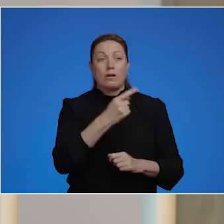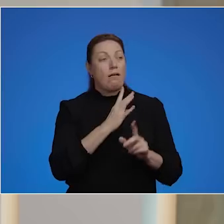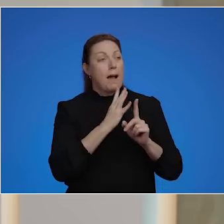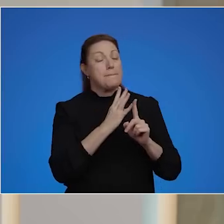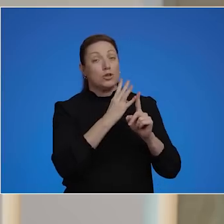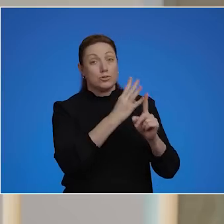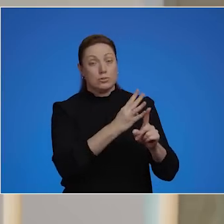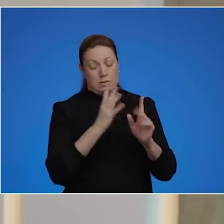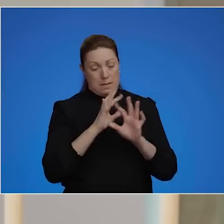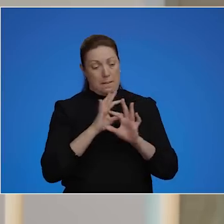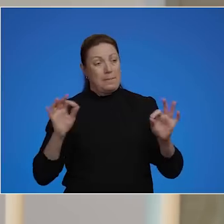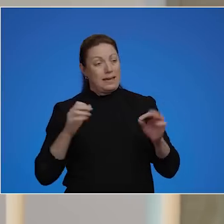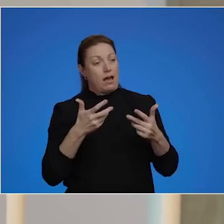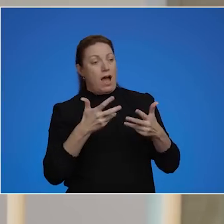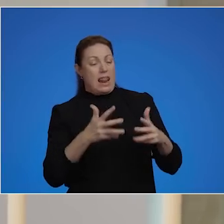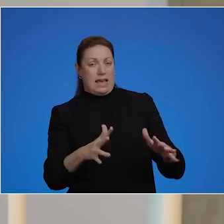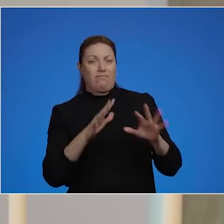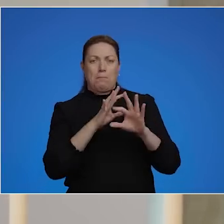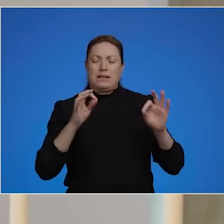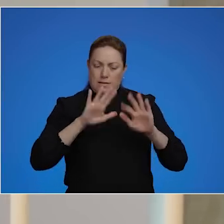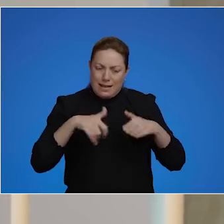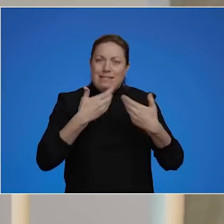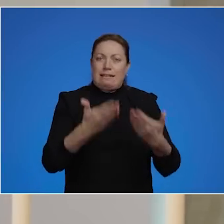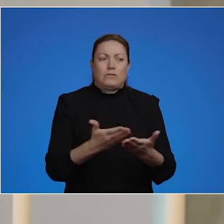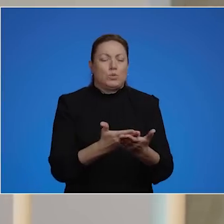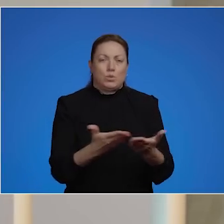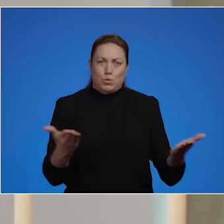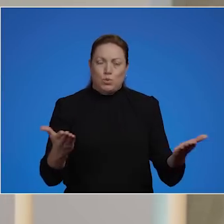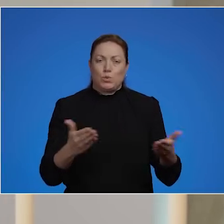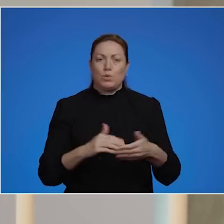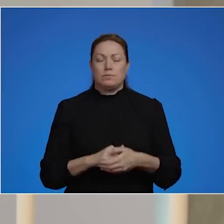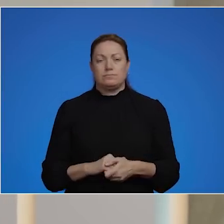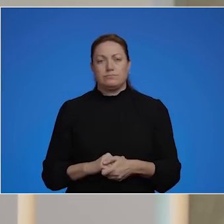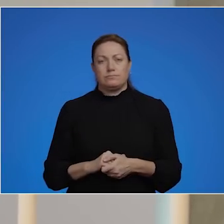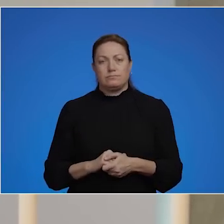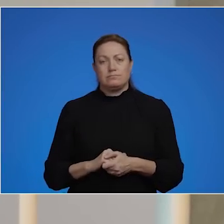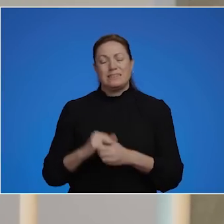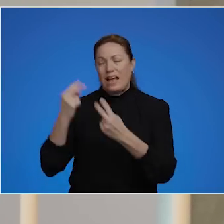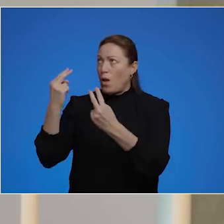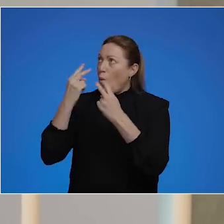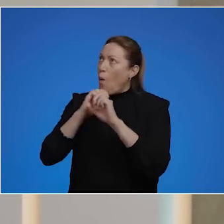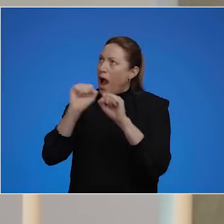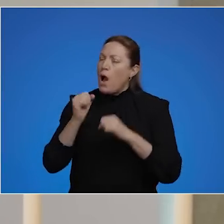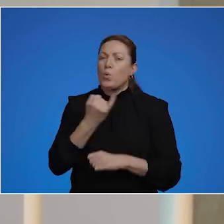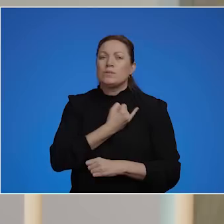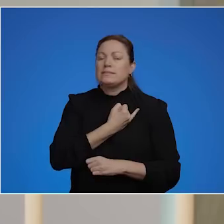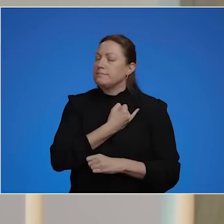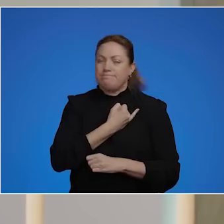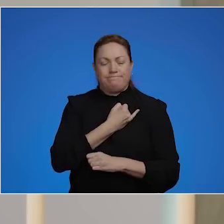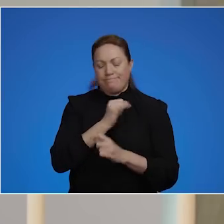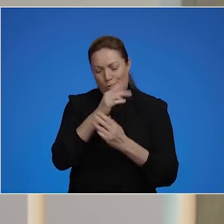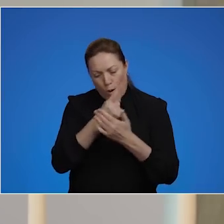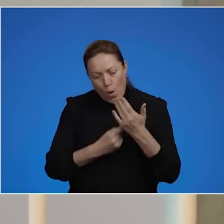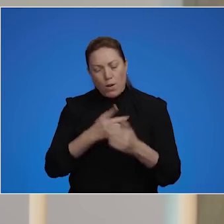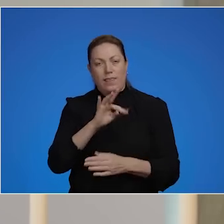Peace I leave you, my peace I give you, look not on our sins, but on the faith of your church